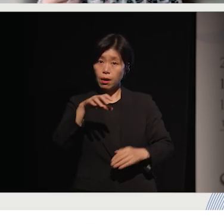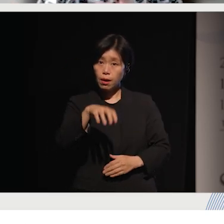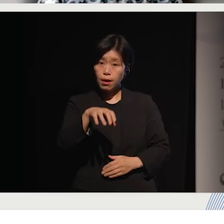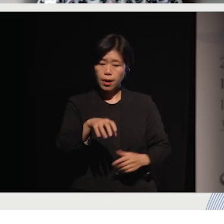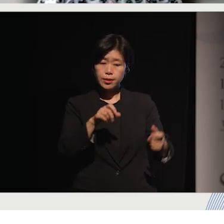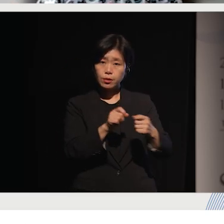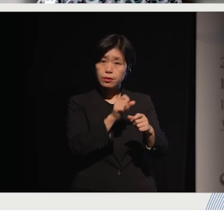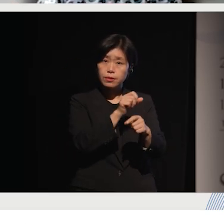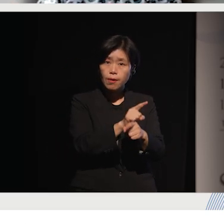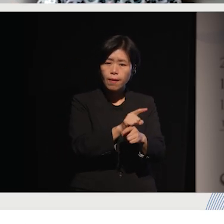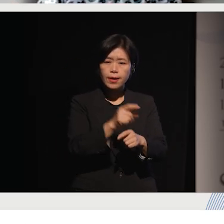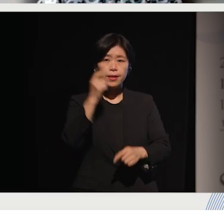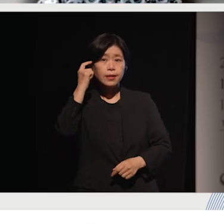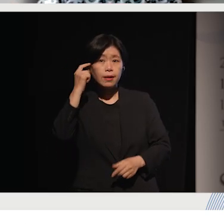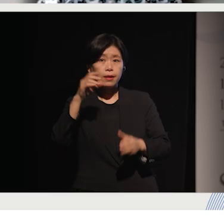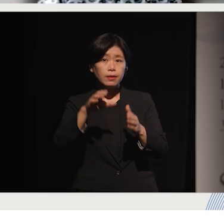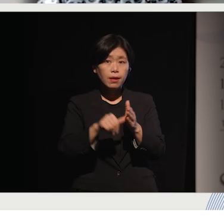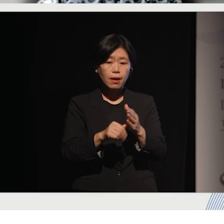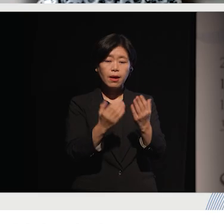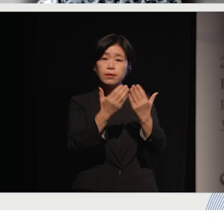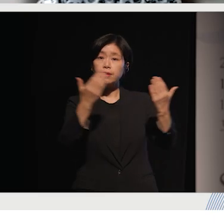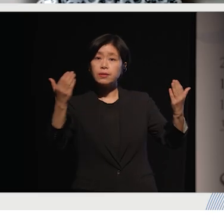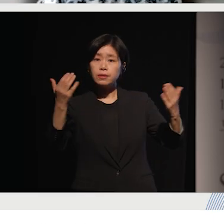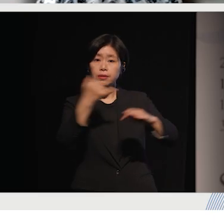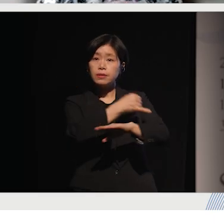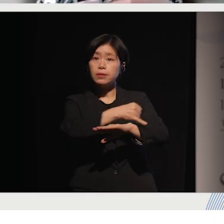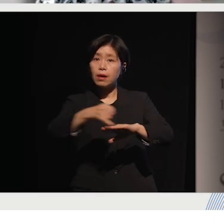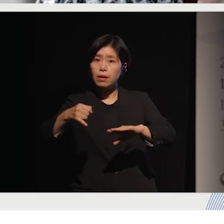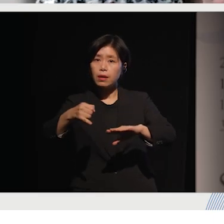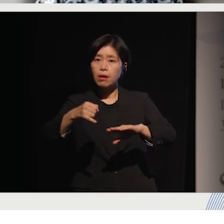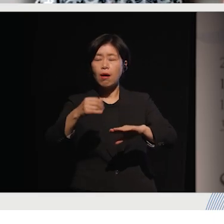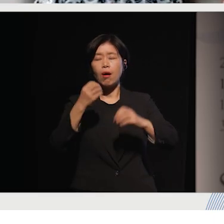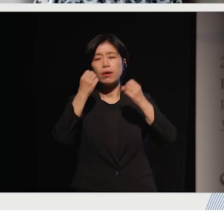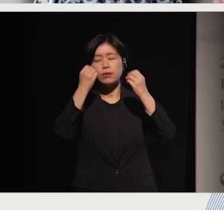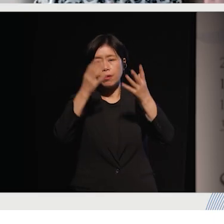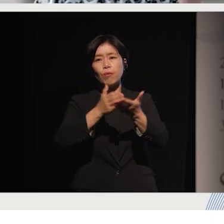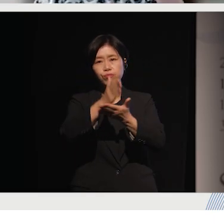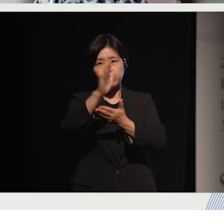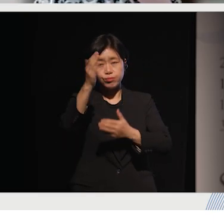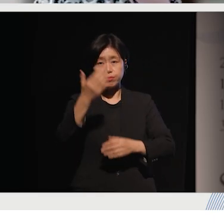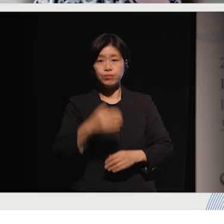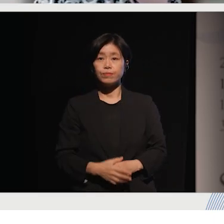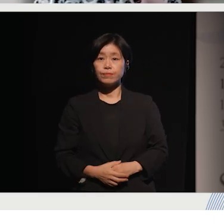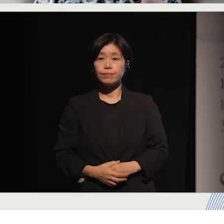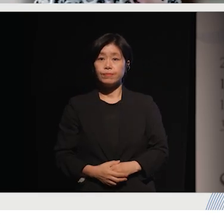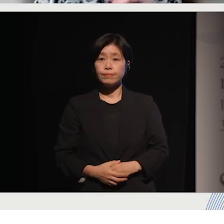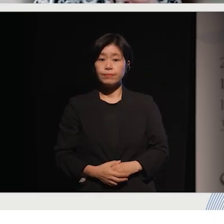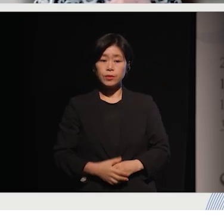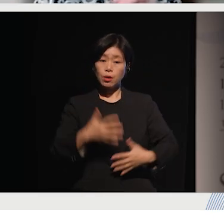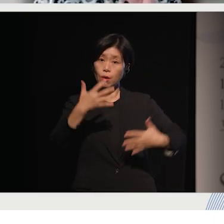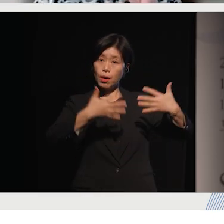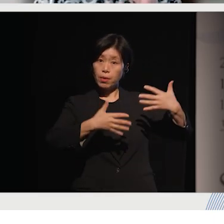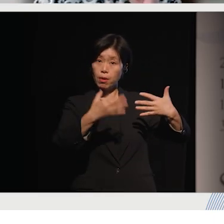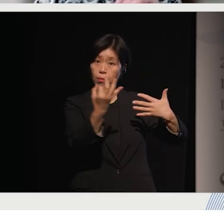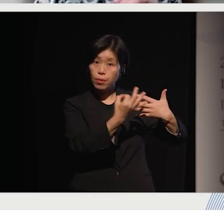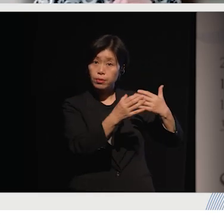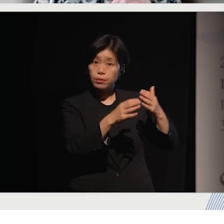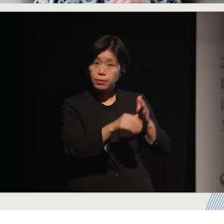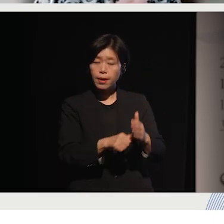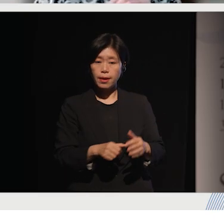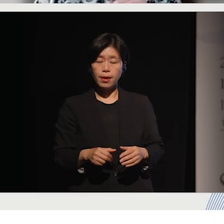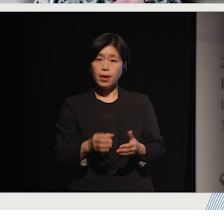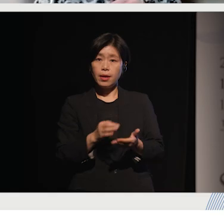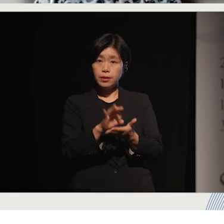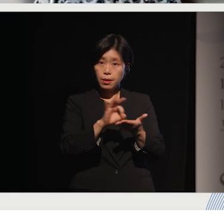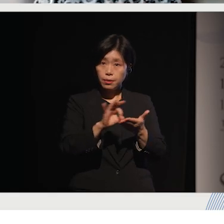frontier when we think about accessibility in museums. On the screen is an image from one of our